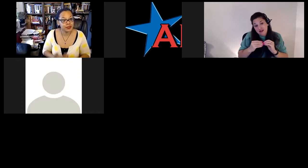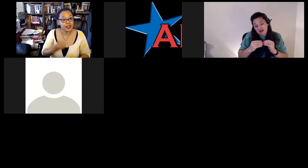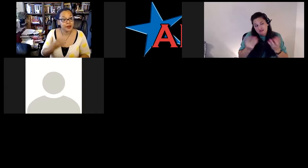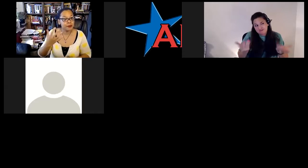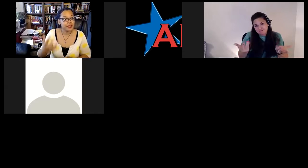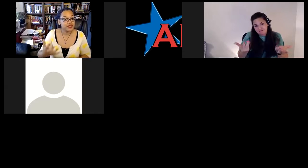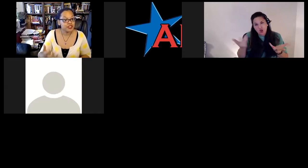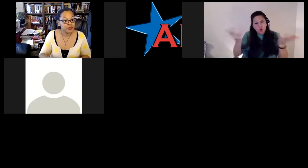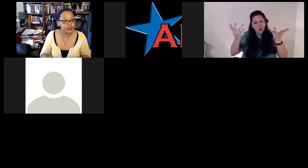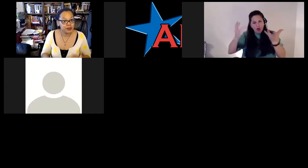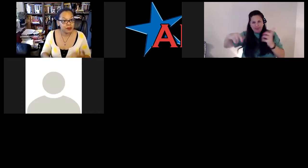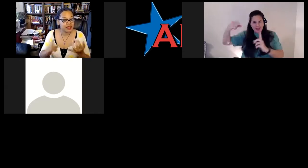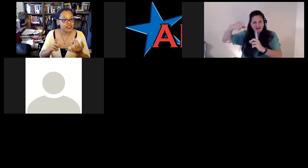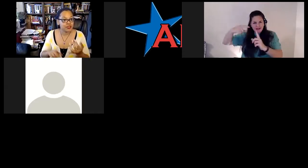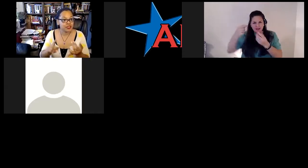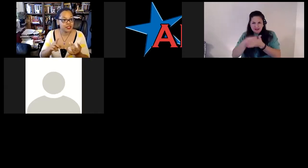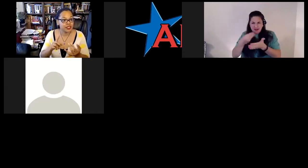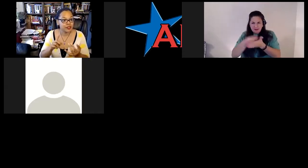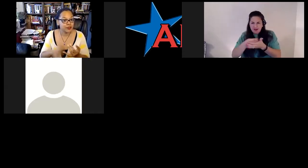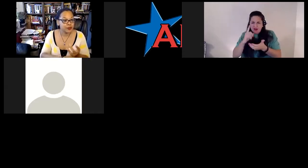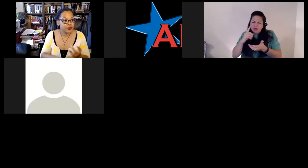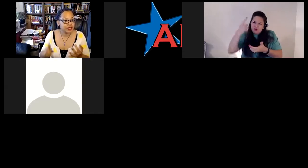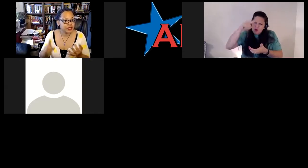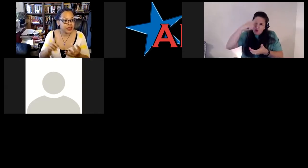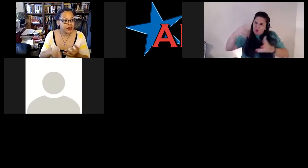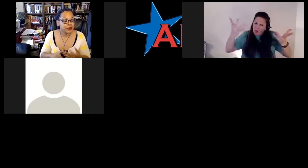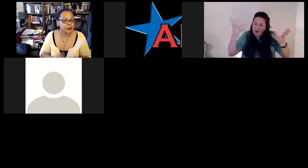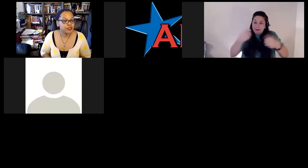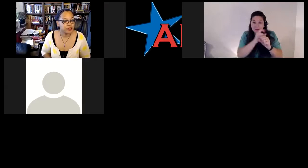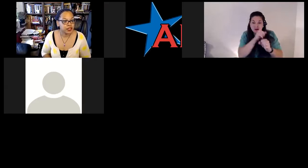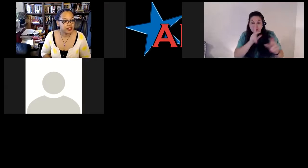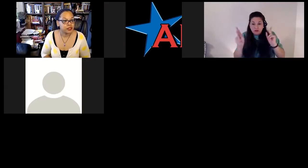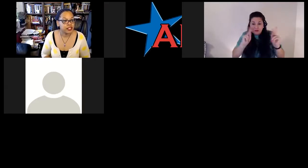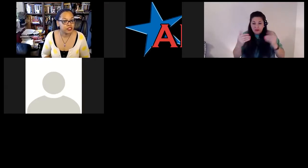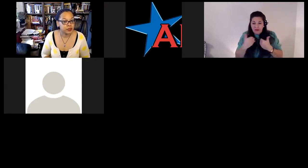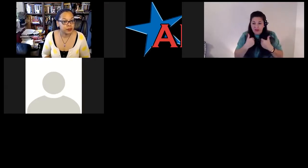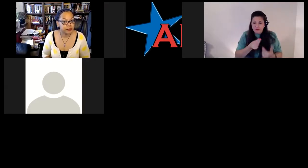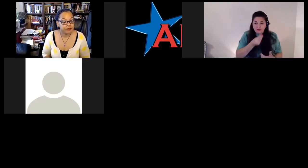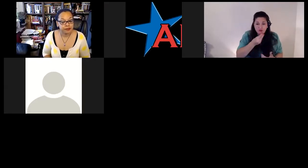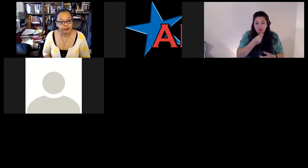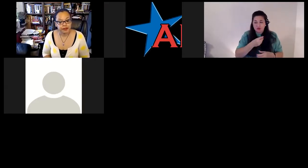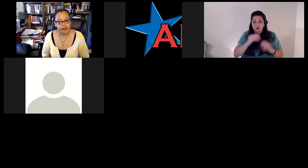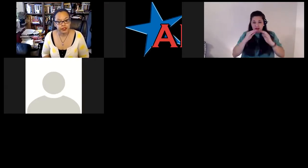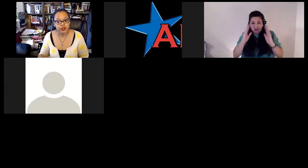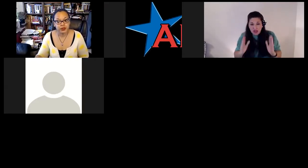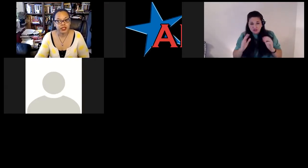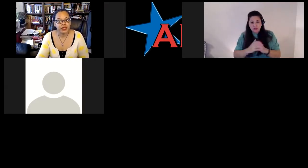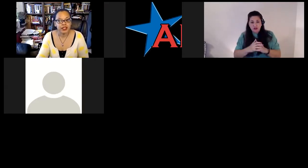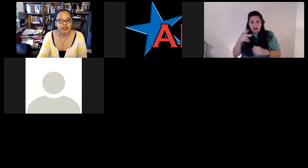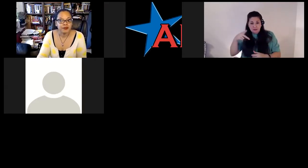was meant to do, which make sure people had shelter, food, and personal protection equipment.